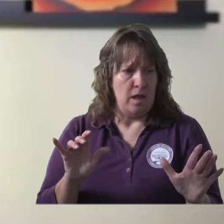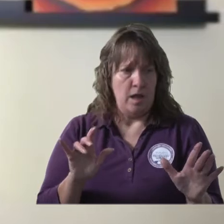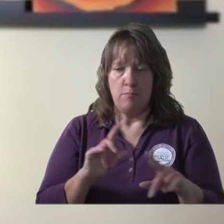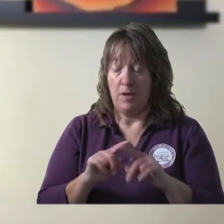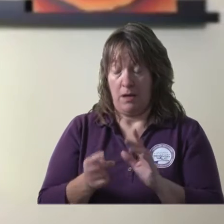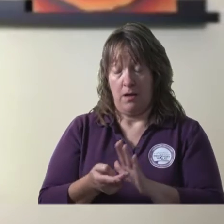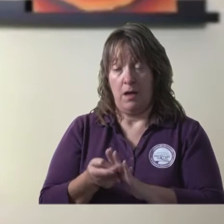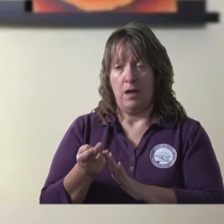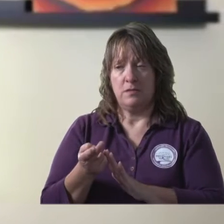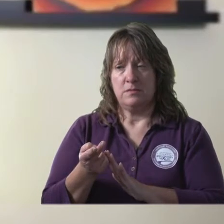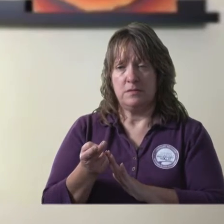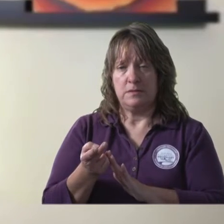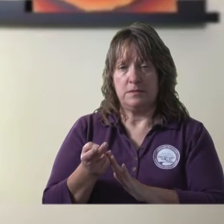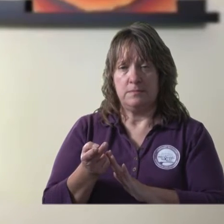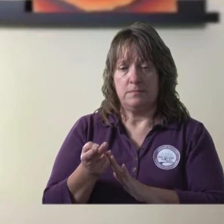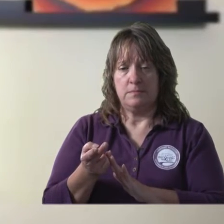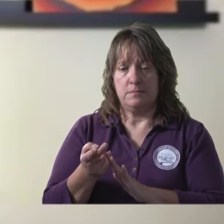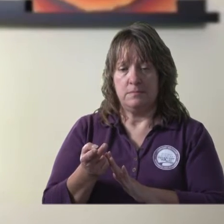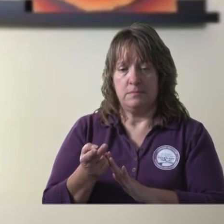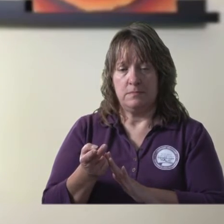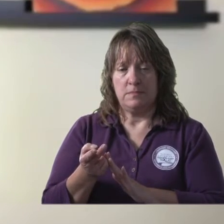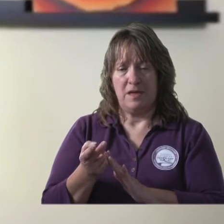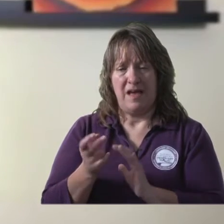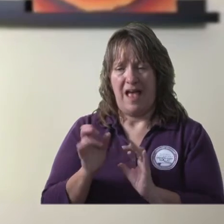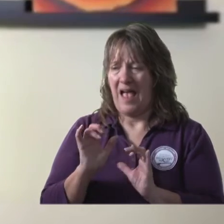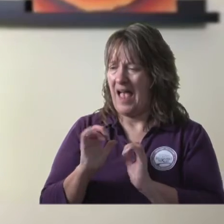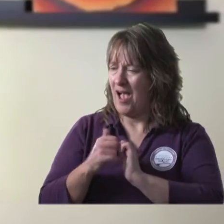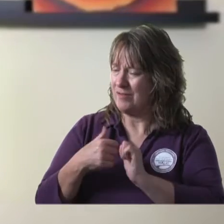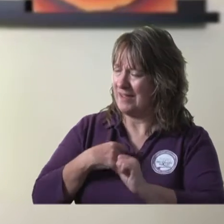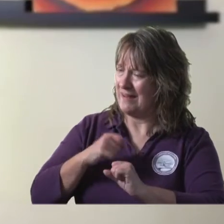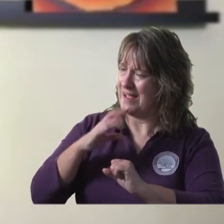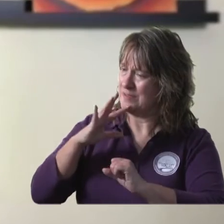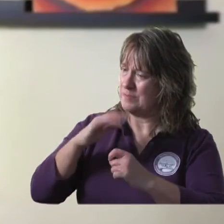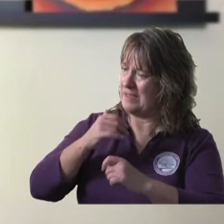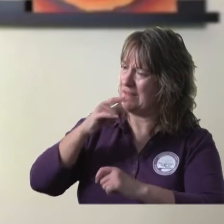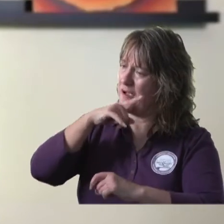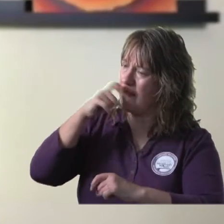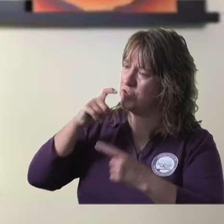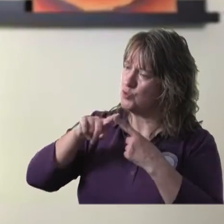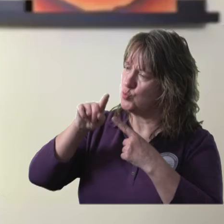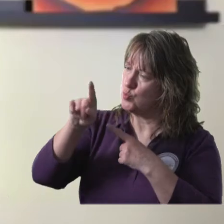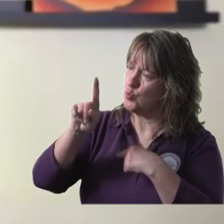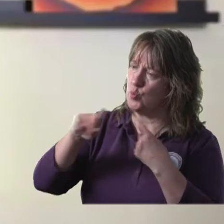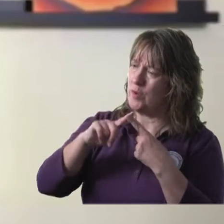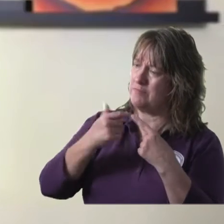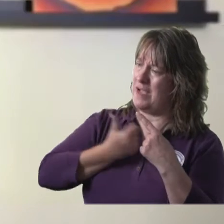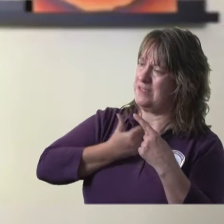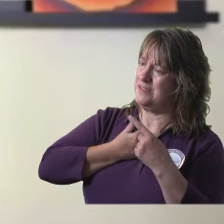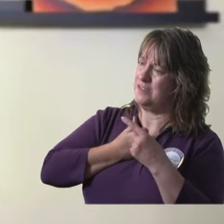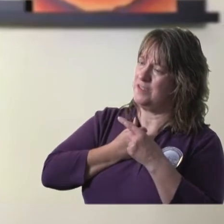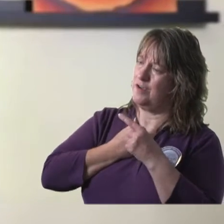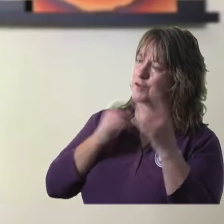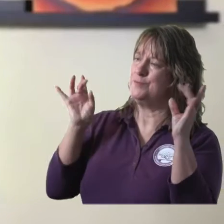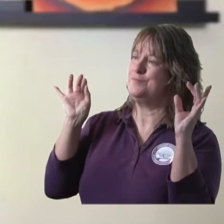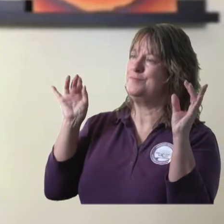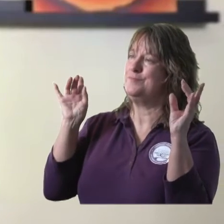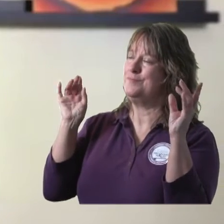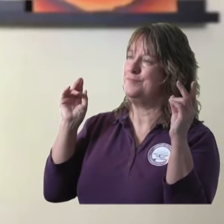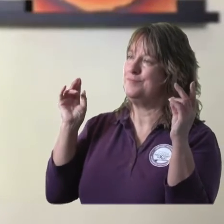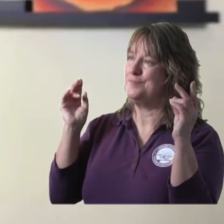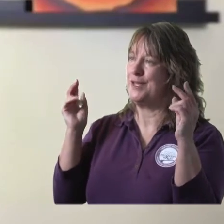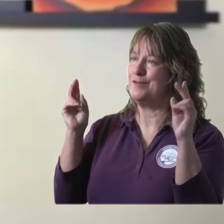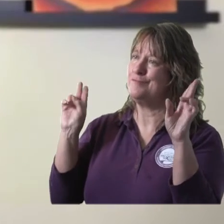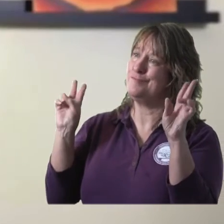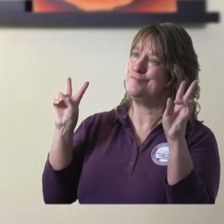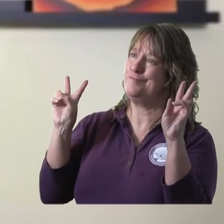honestly, how could I speak ugly to you when I was yet to speak it to myself? In these nightmares of hindsight, there